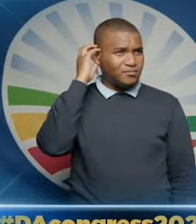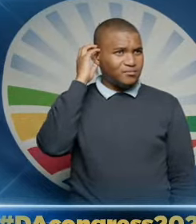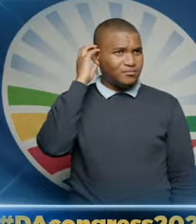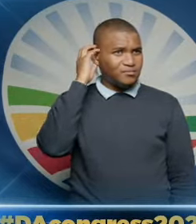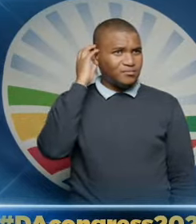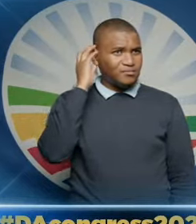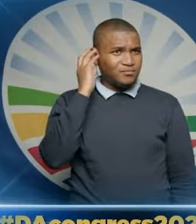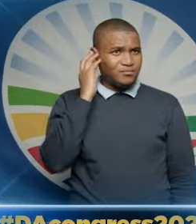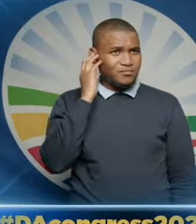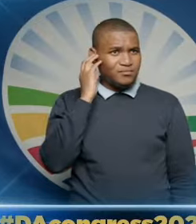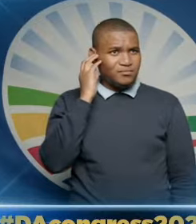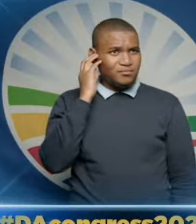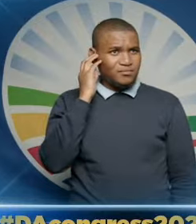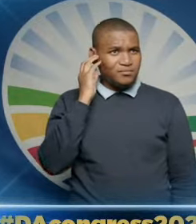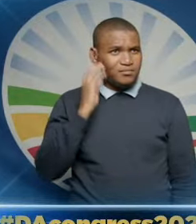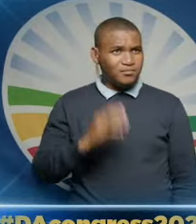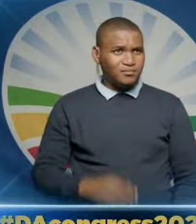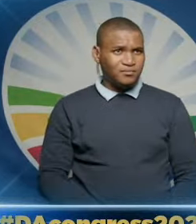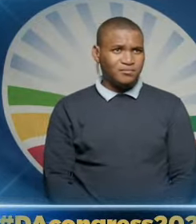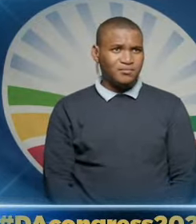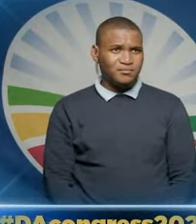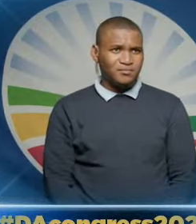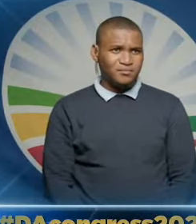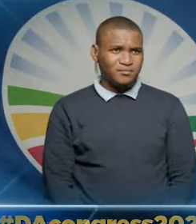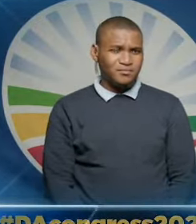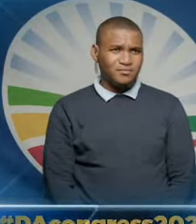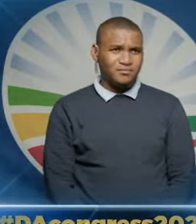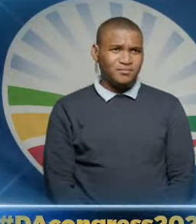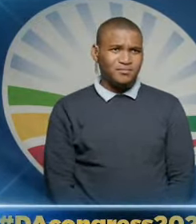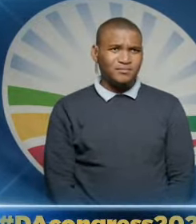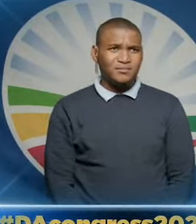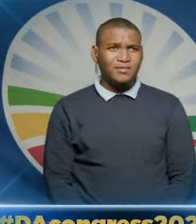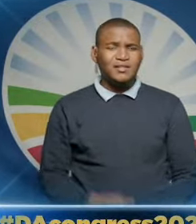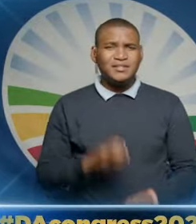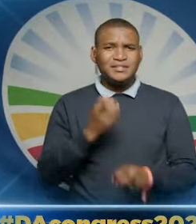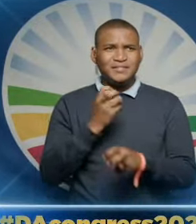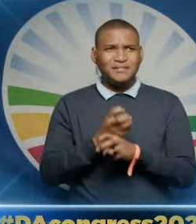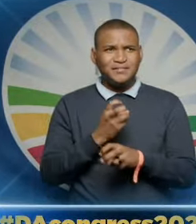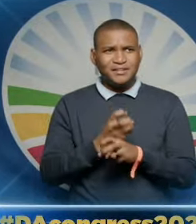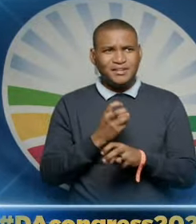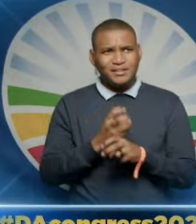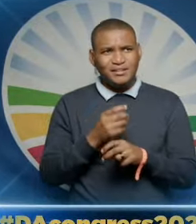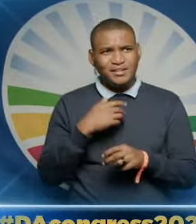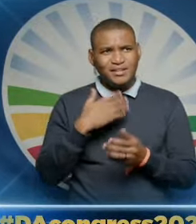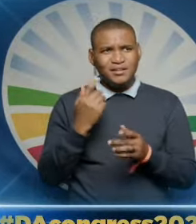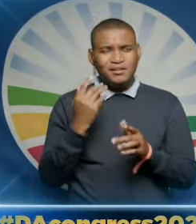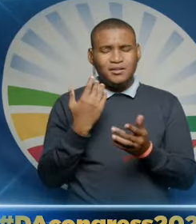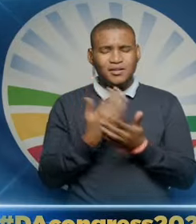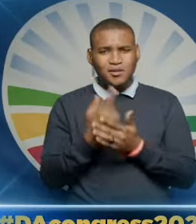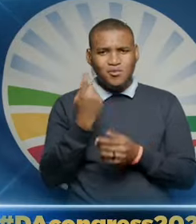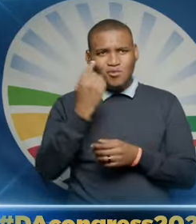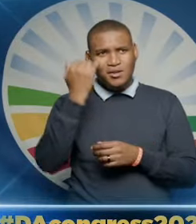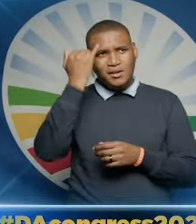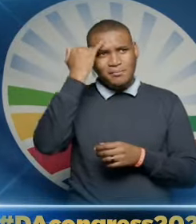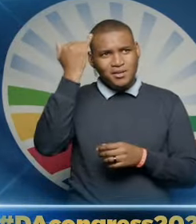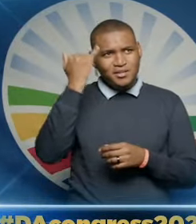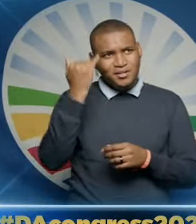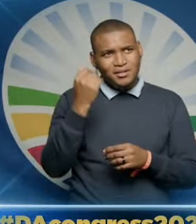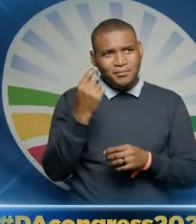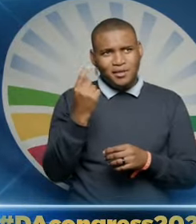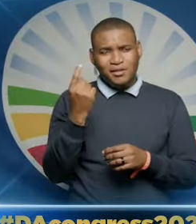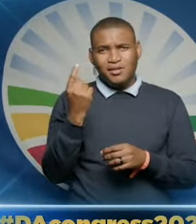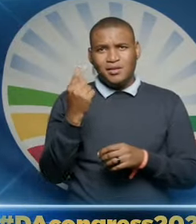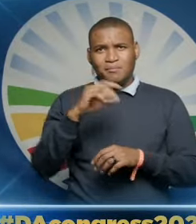municipality? Reagan, it's difficult. It is difficult. And I can only imagine what it'll be like in national government and provincial